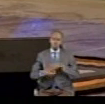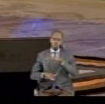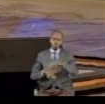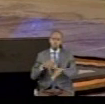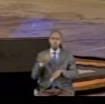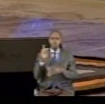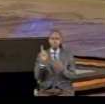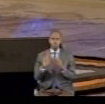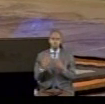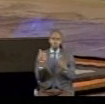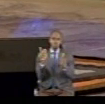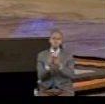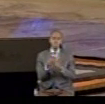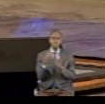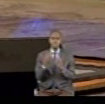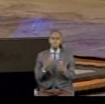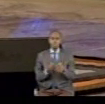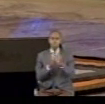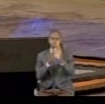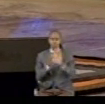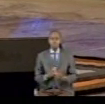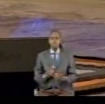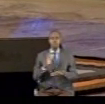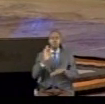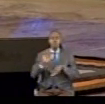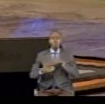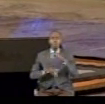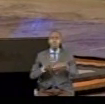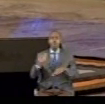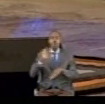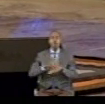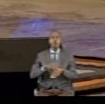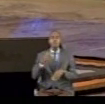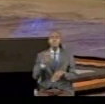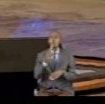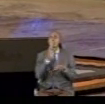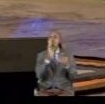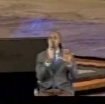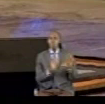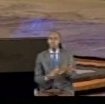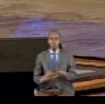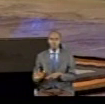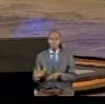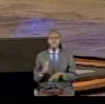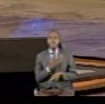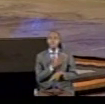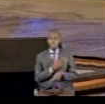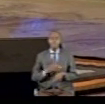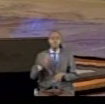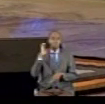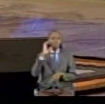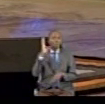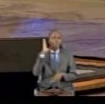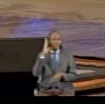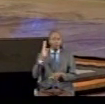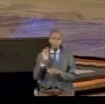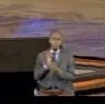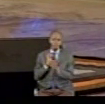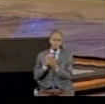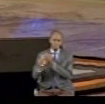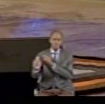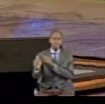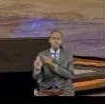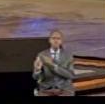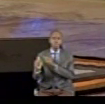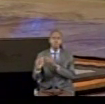walking upon the sea, and would have passed by them. And when